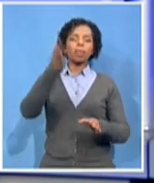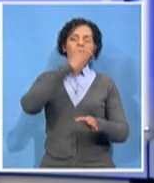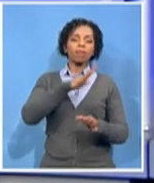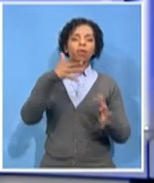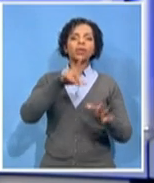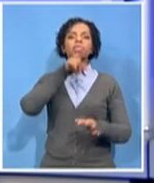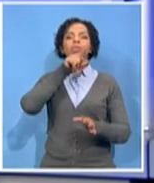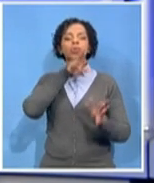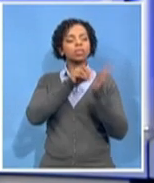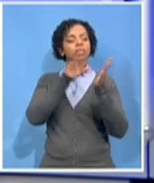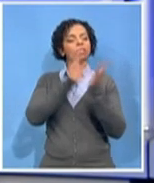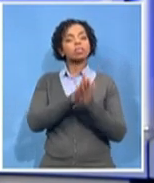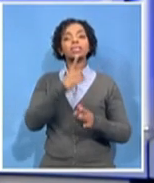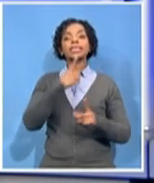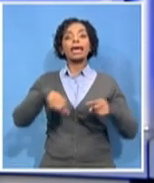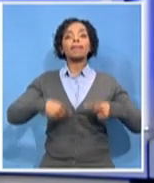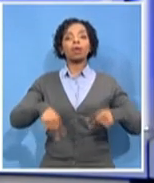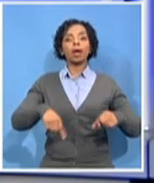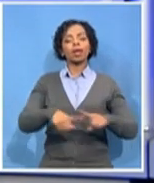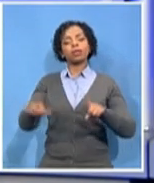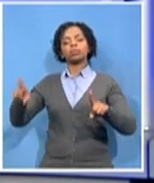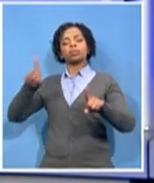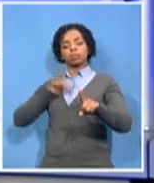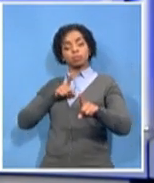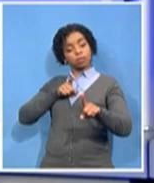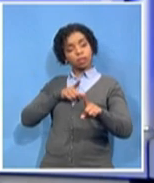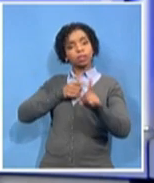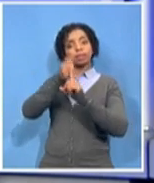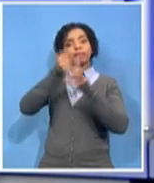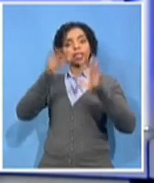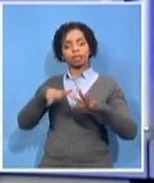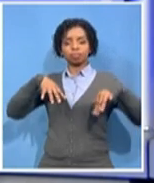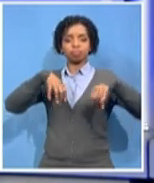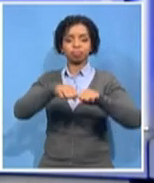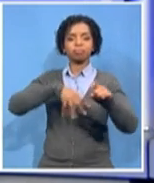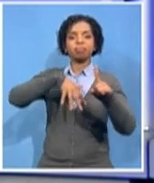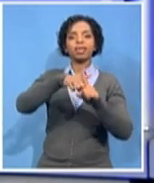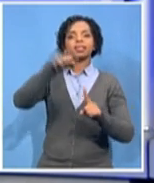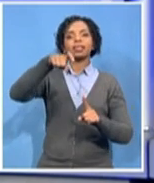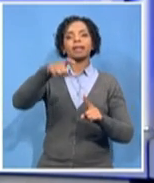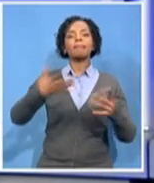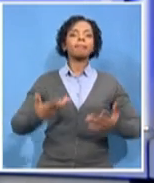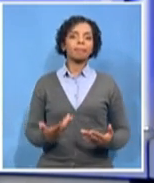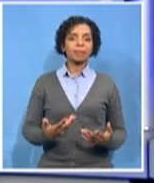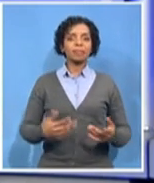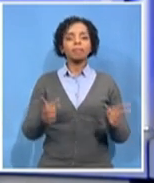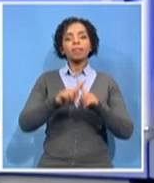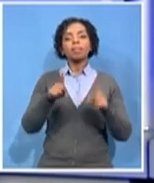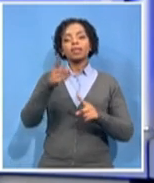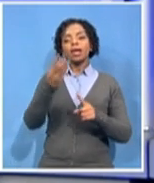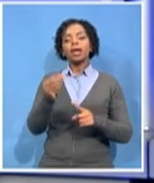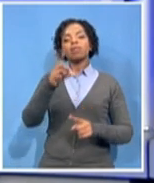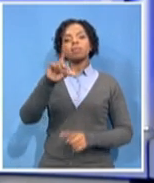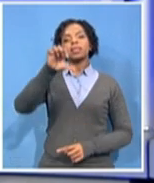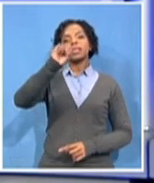incites violence. Malema sent the tweet after a group of farmers tried to storm the Senekal Magistrate's Court just over a week ago